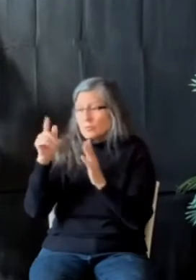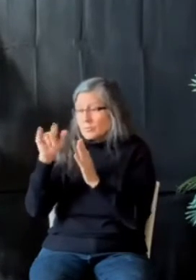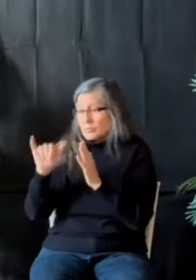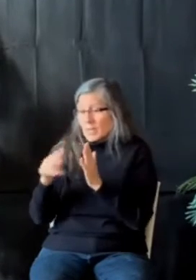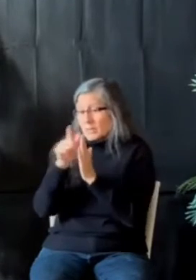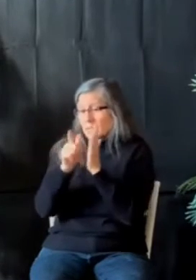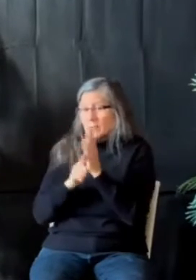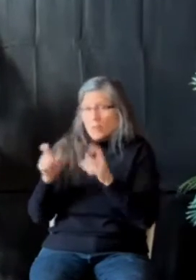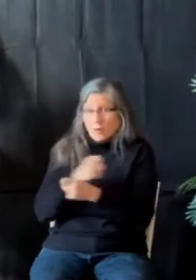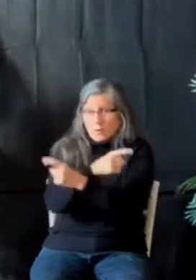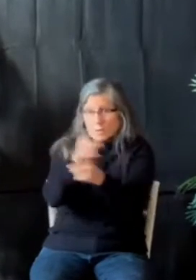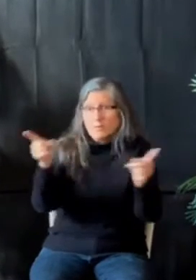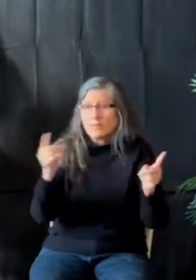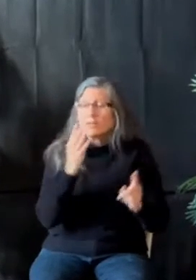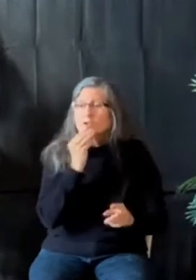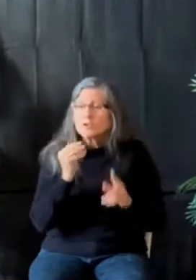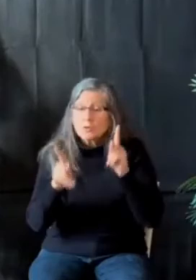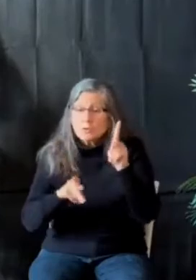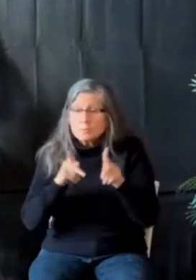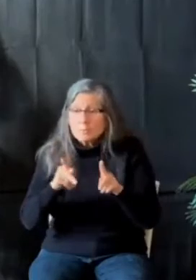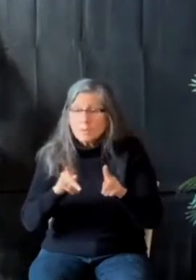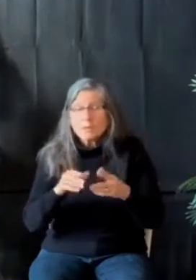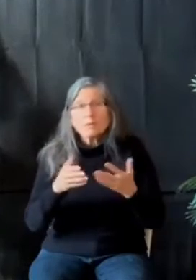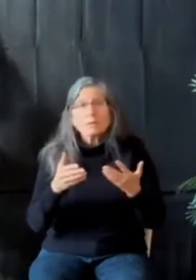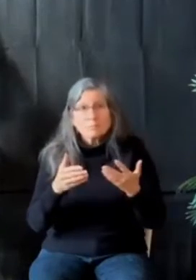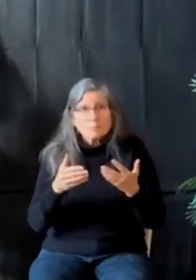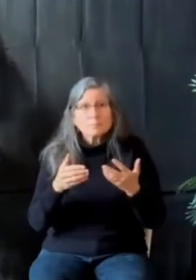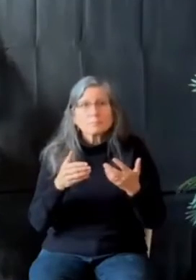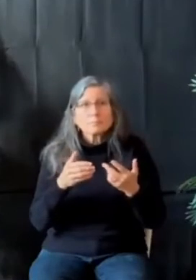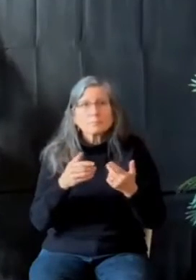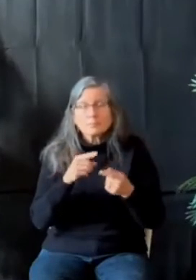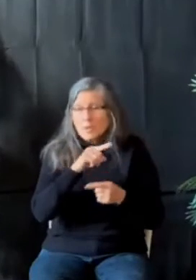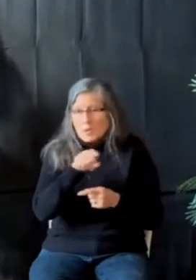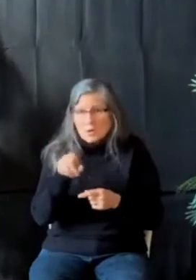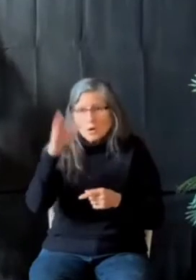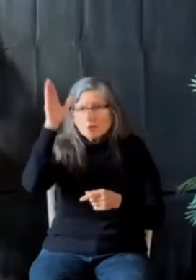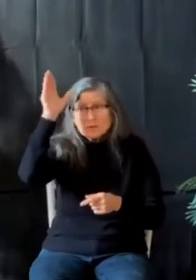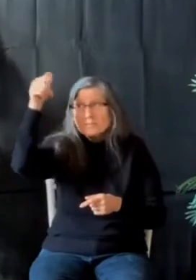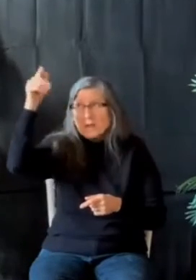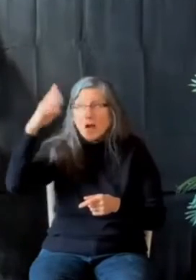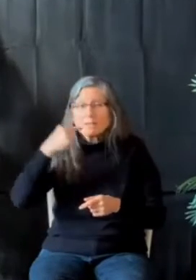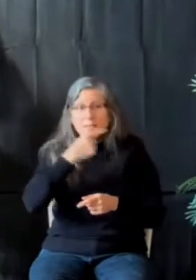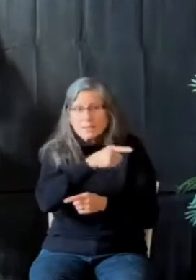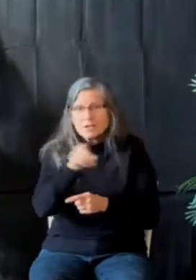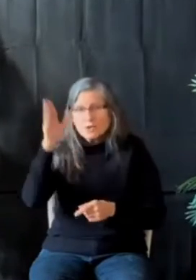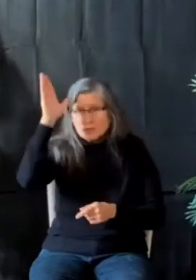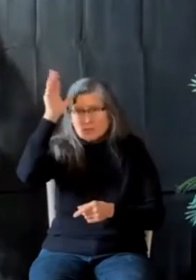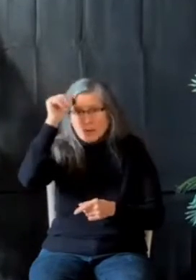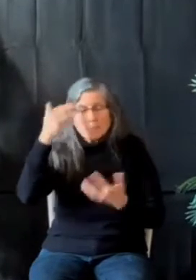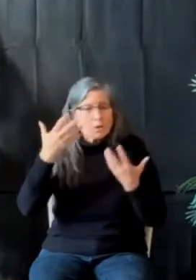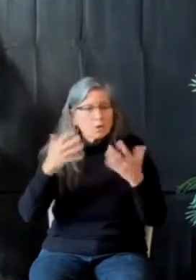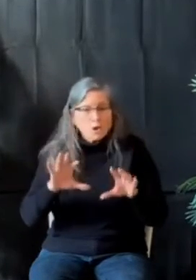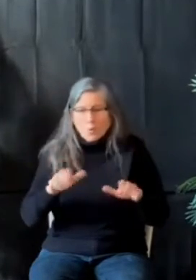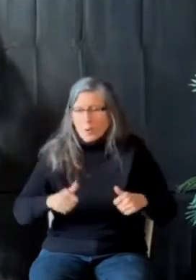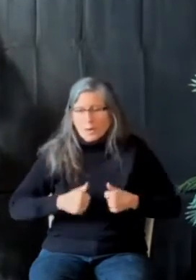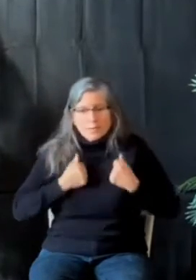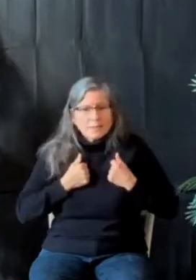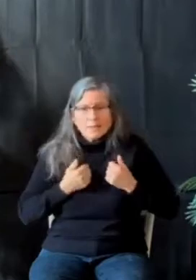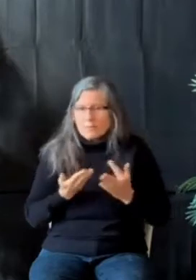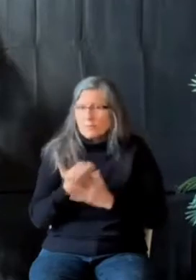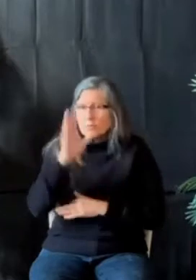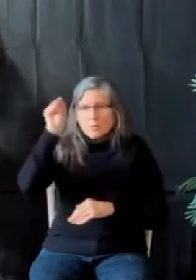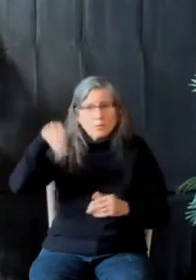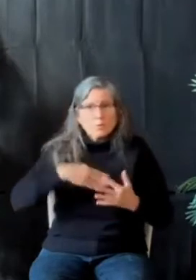right? The Jewish people, stubborn lot of people. God said, you're stubborn. You don't want to live by grace. As a matter of fact, that's the reason we have the